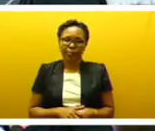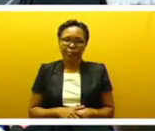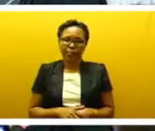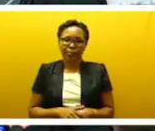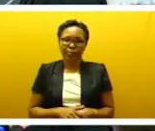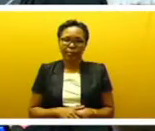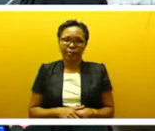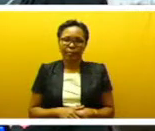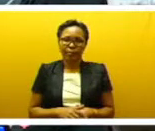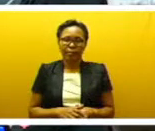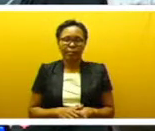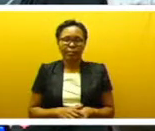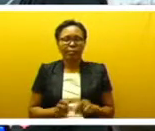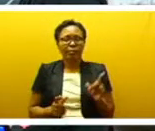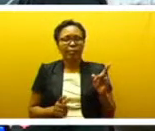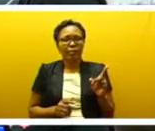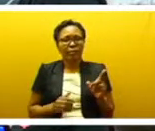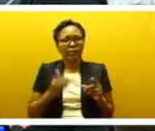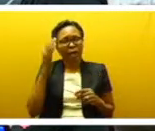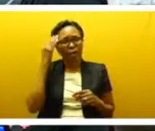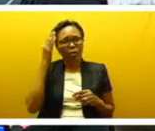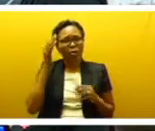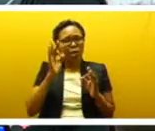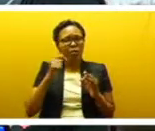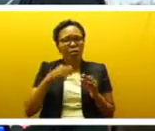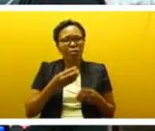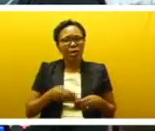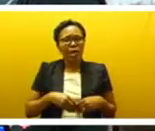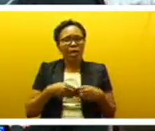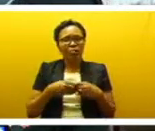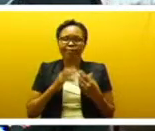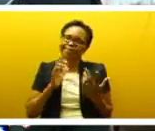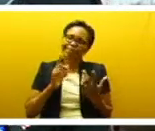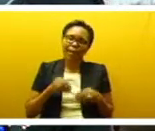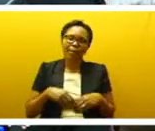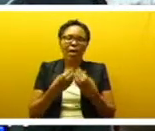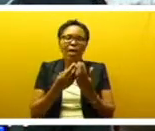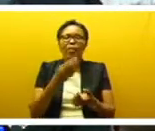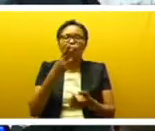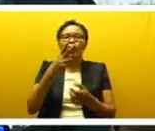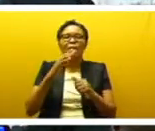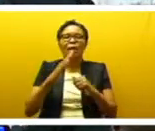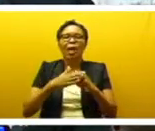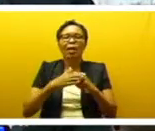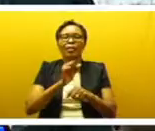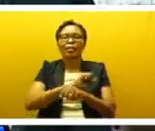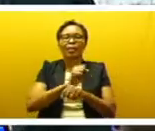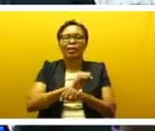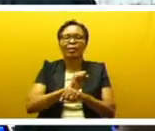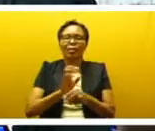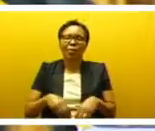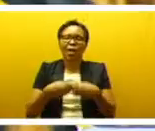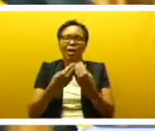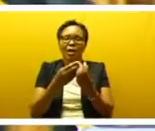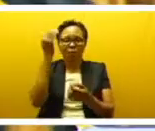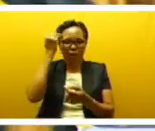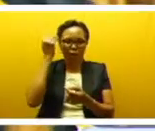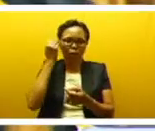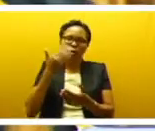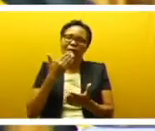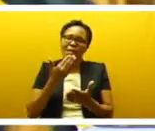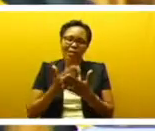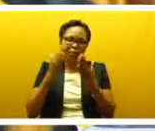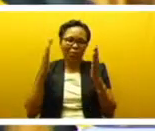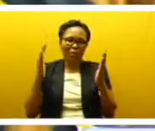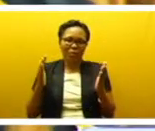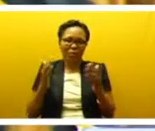I don't know whether to be that generous. I donate the 29 seconds to the court. Thank you very much. At